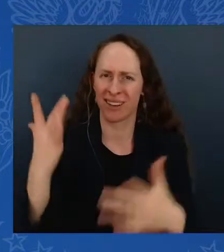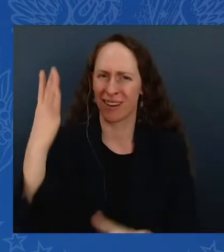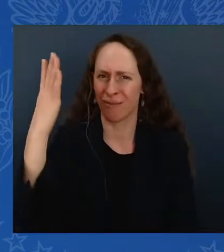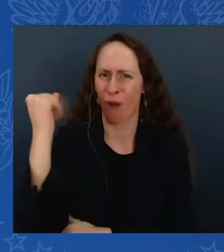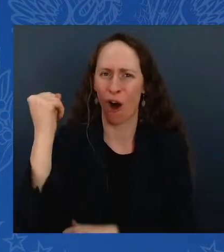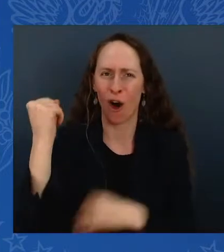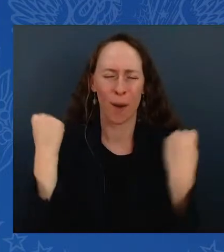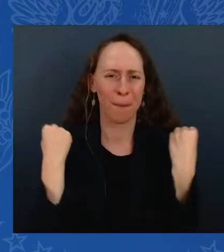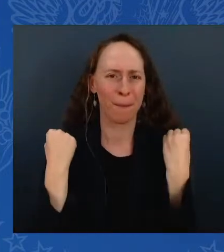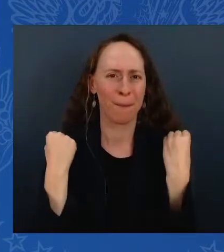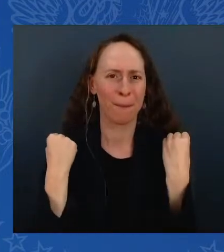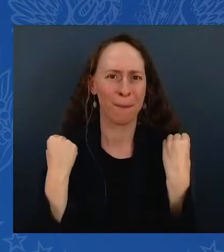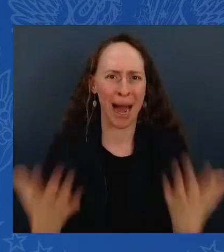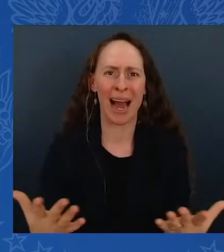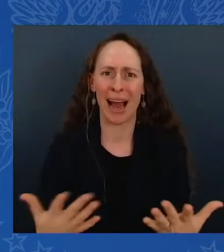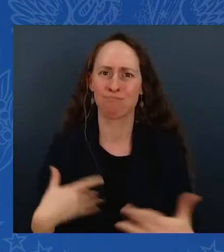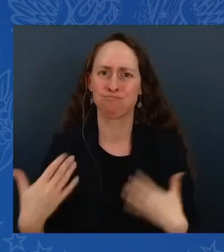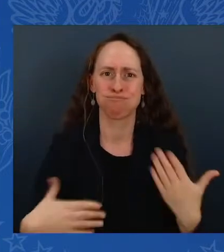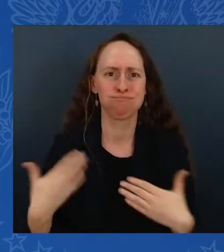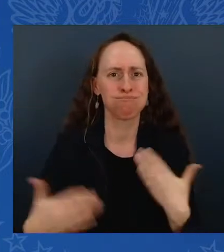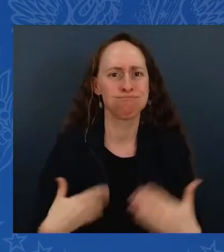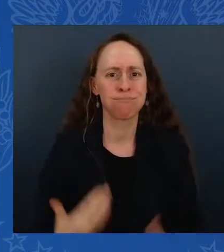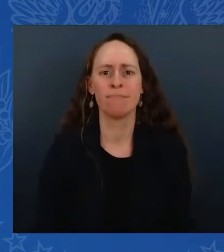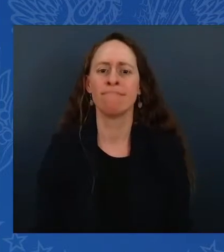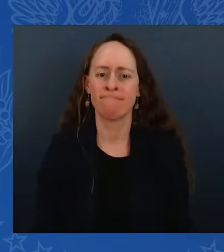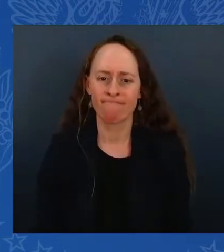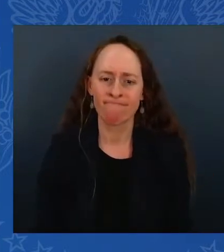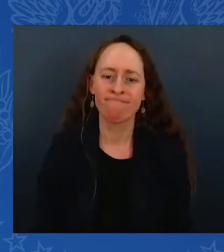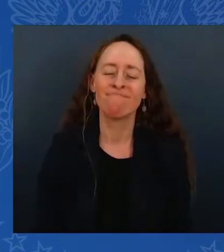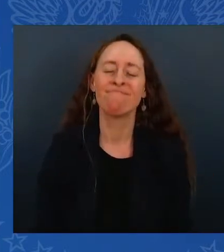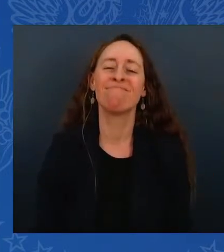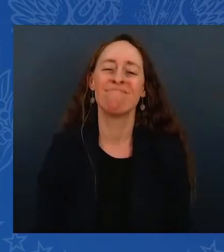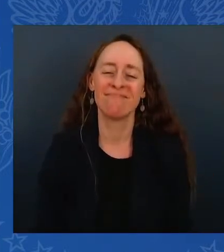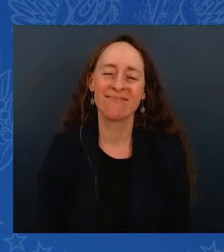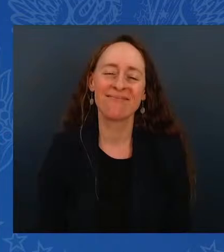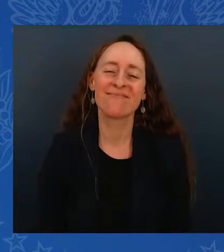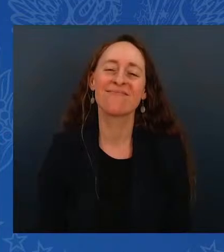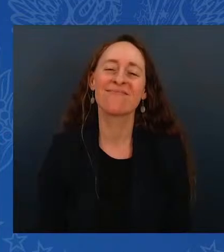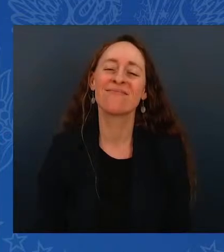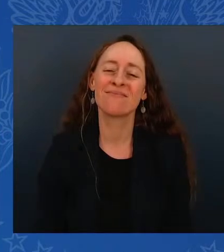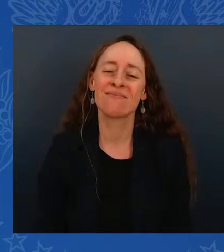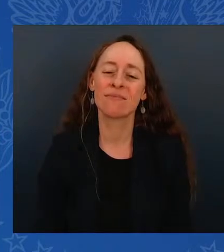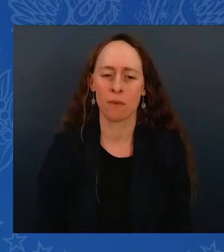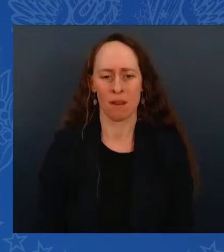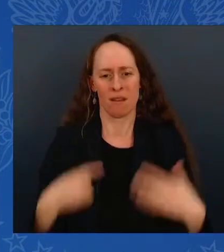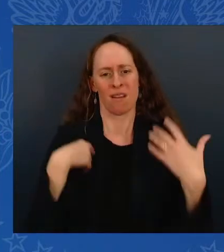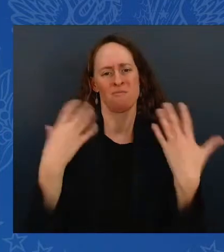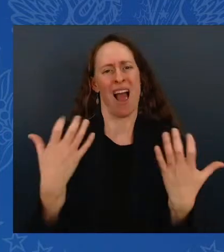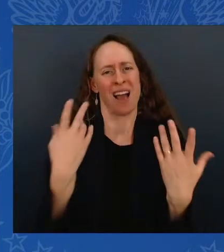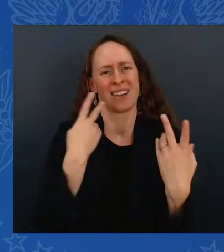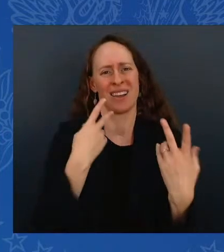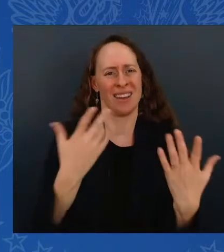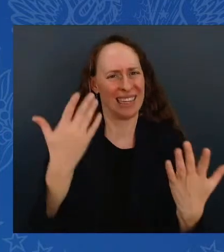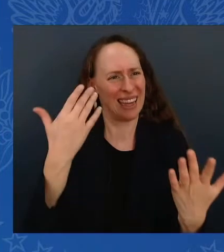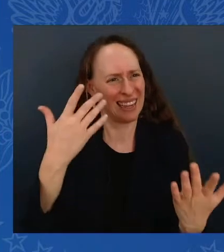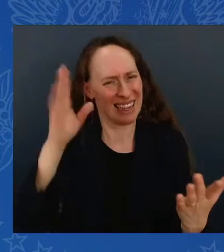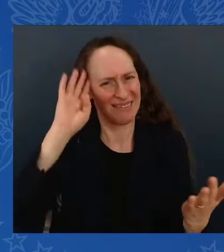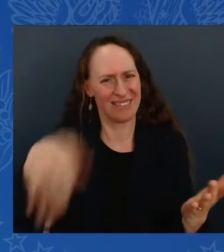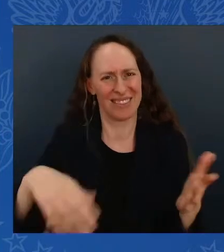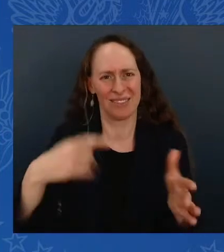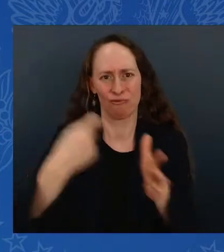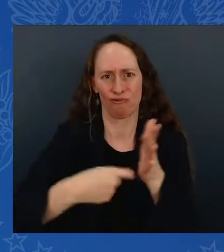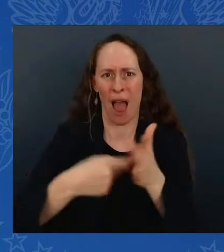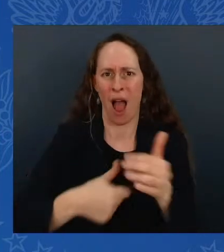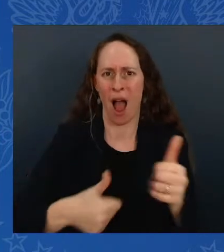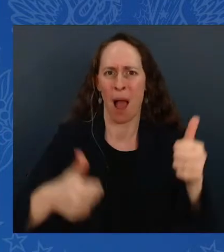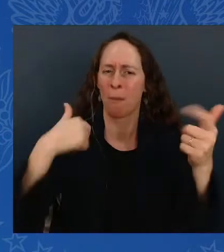they pursued its mandate to bring inflation down. That independence has served the country well. And by